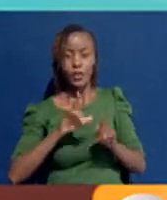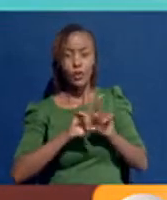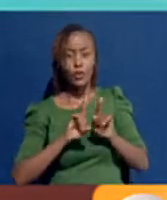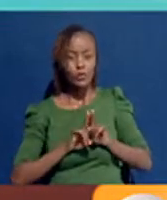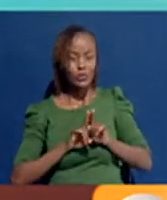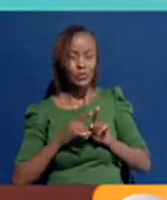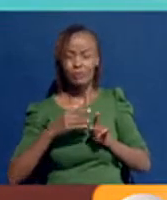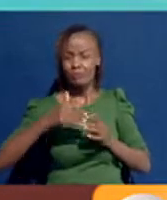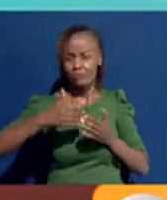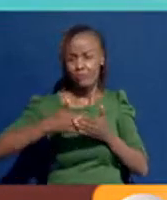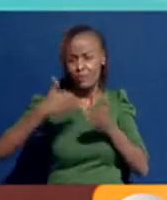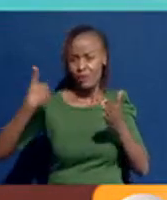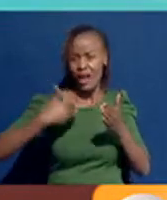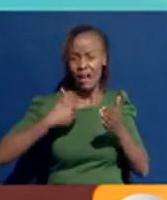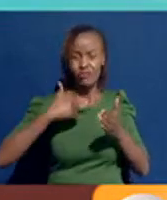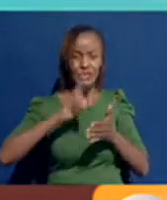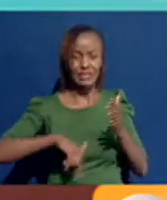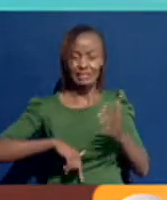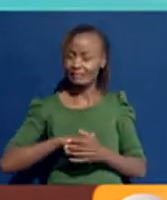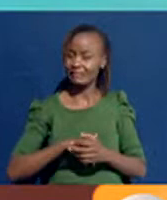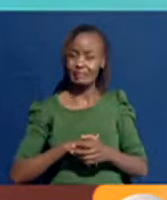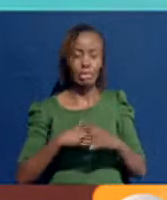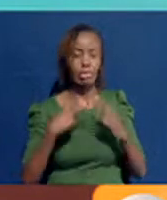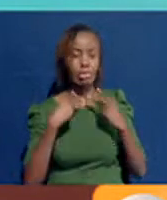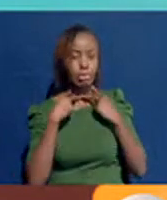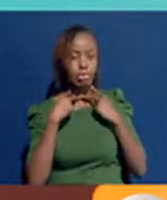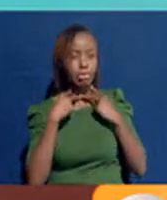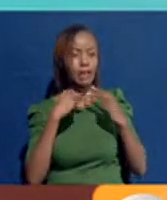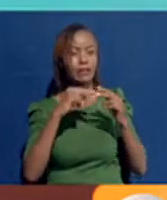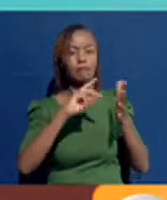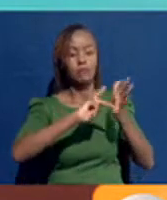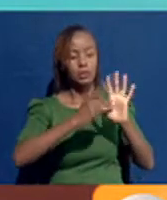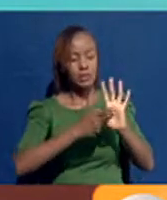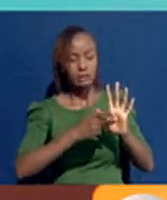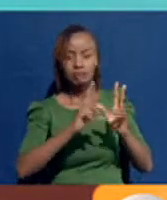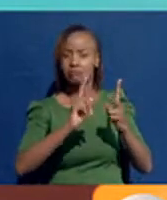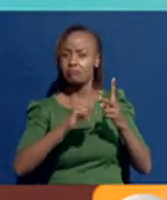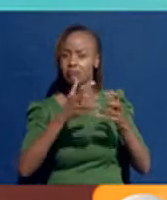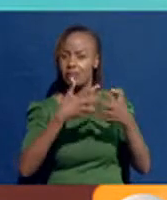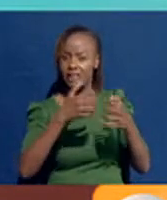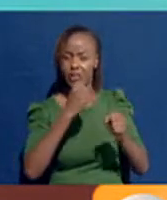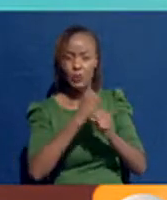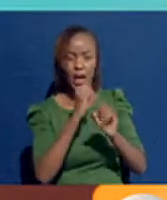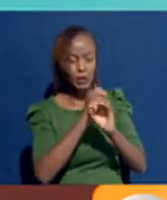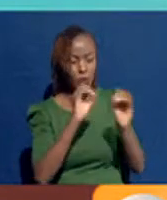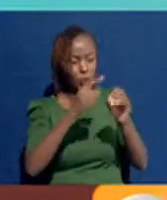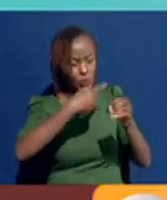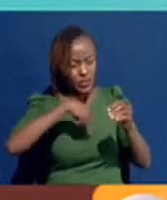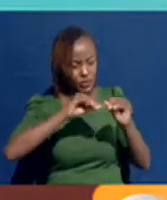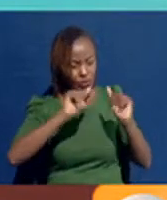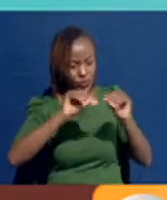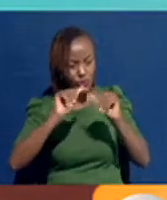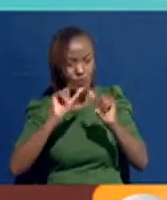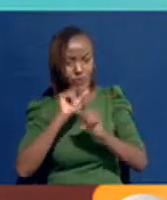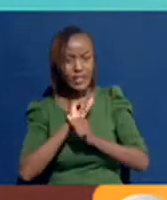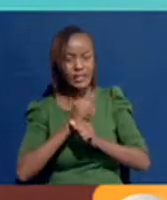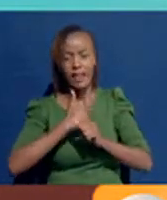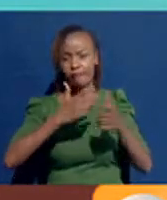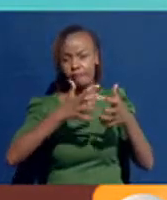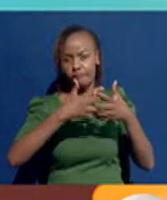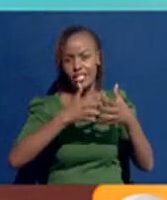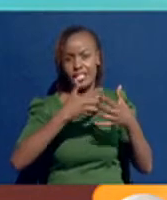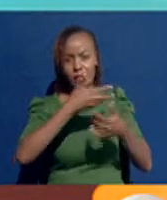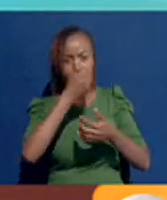projects, and the equipment were not working. So we have been able to correct those debts, and we have replaced equipment. We have finished most of